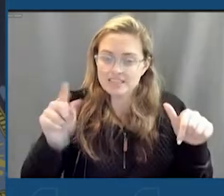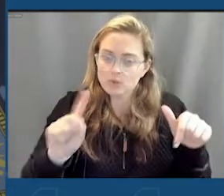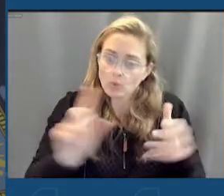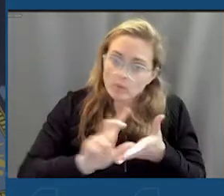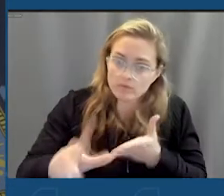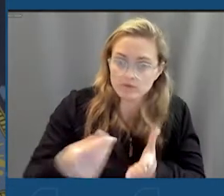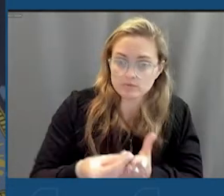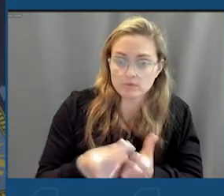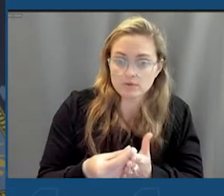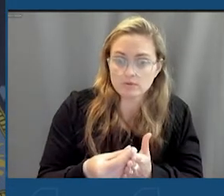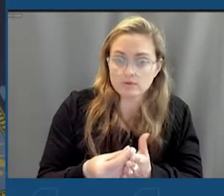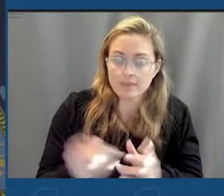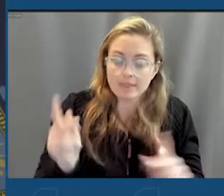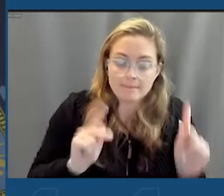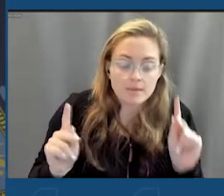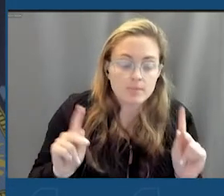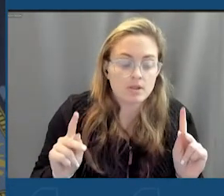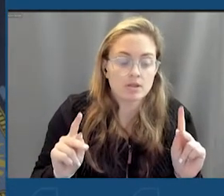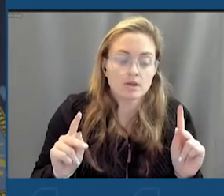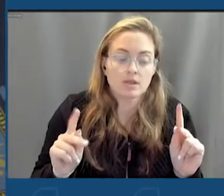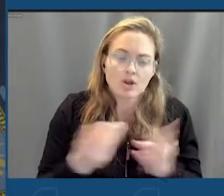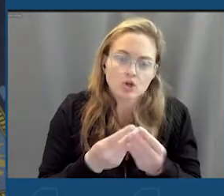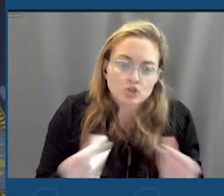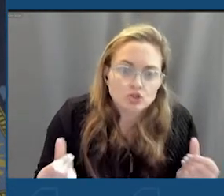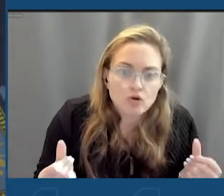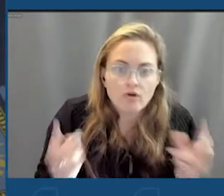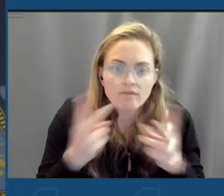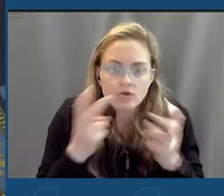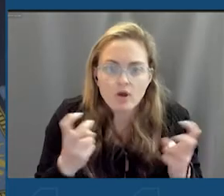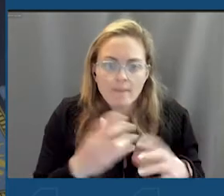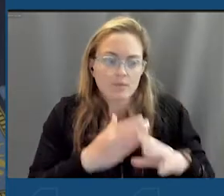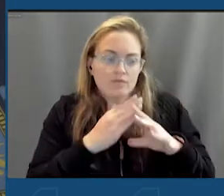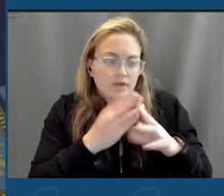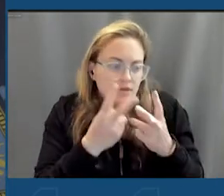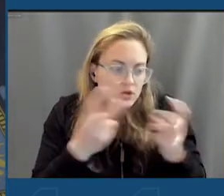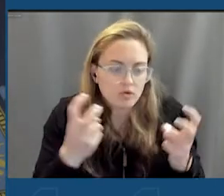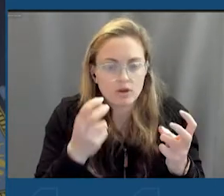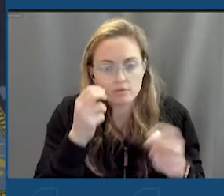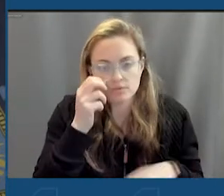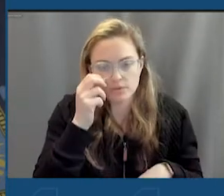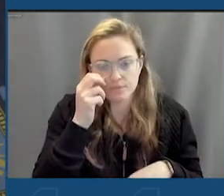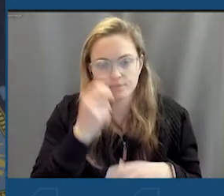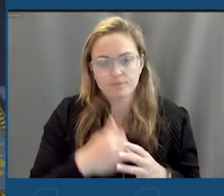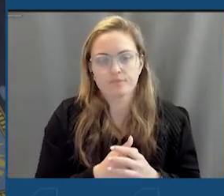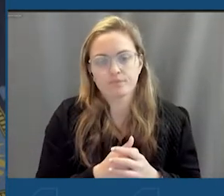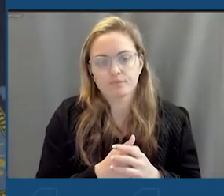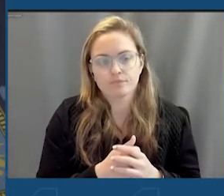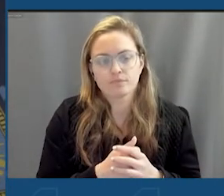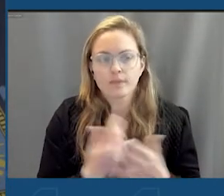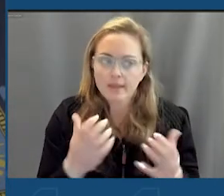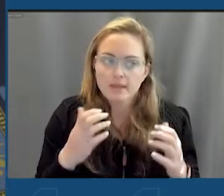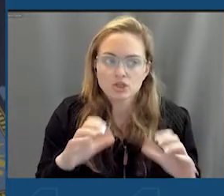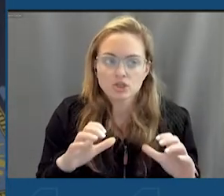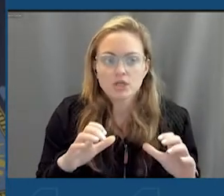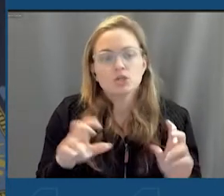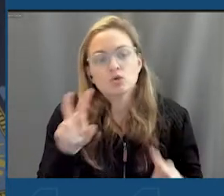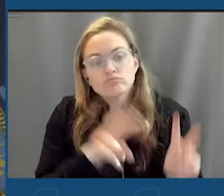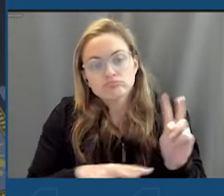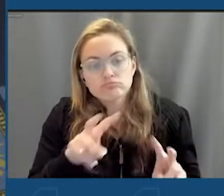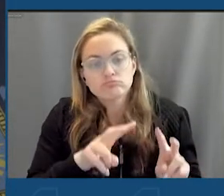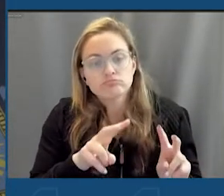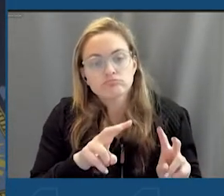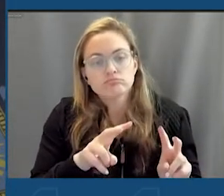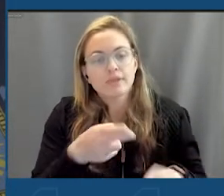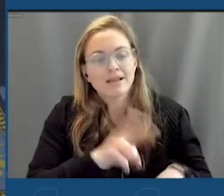money, in the people who are solving crimes and preventing crimes ultimately. I got a chance to check out the National